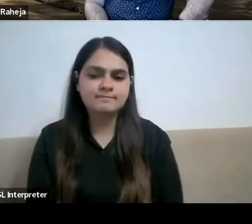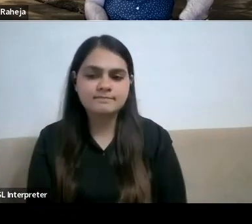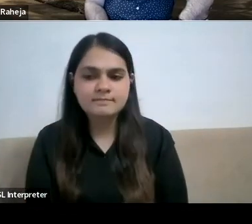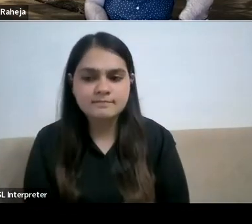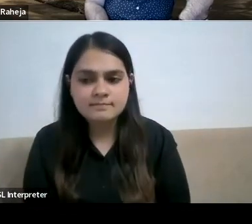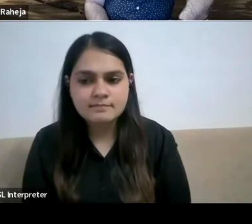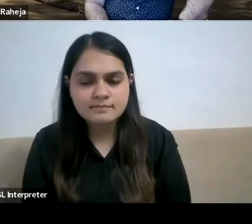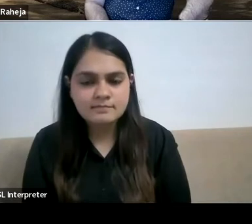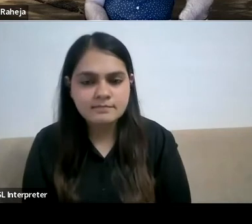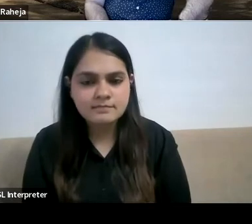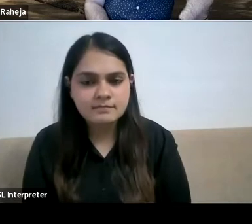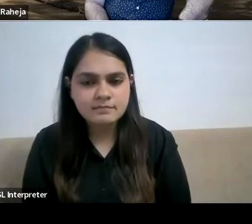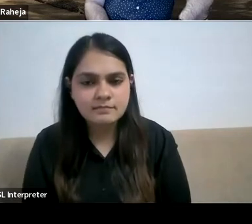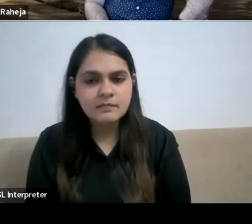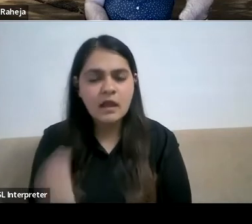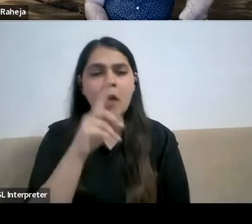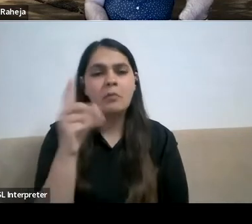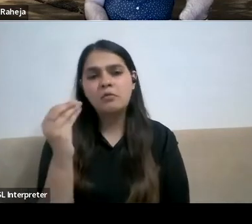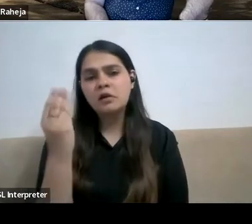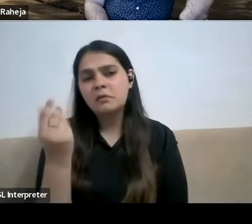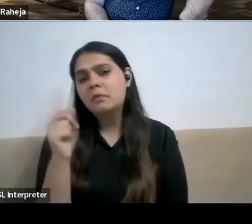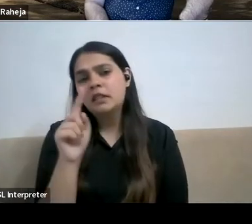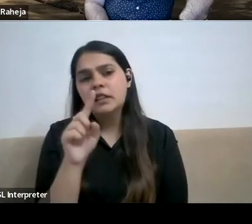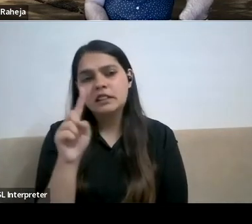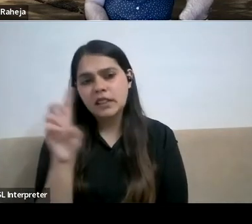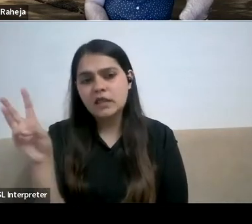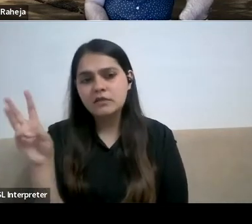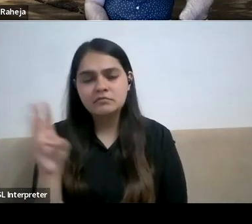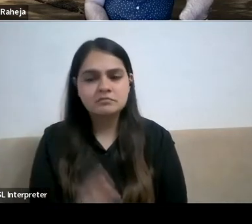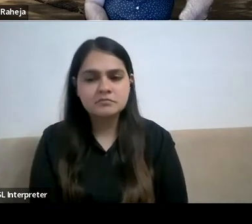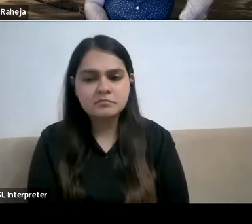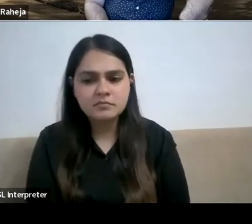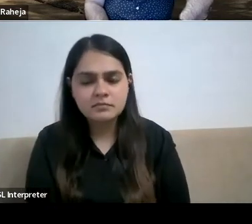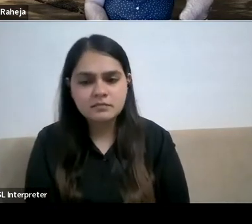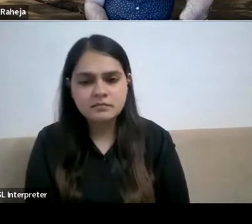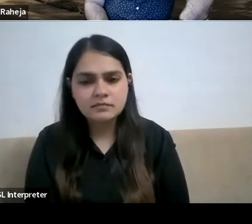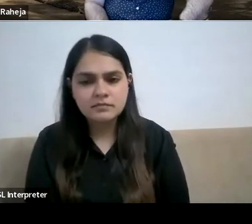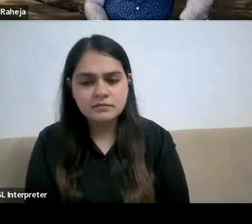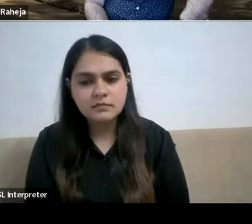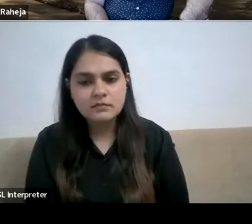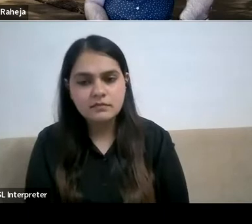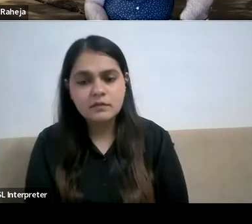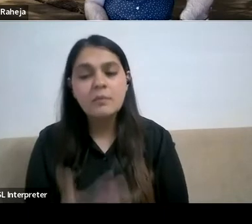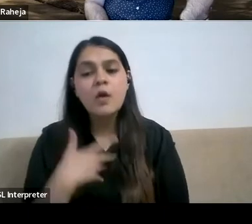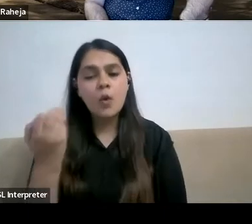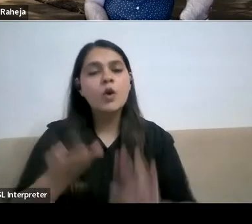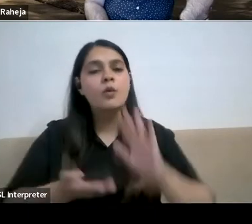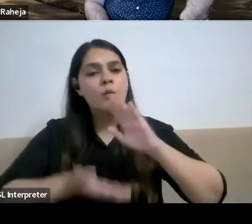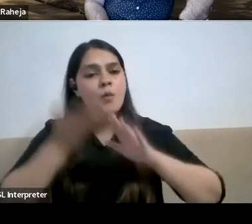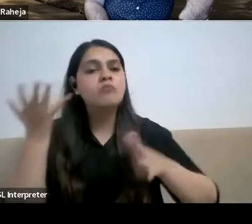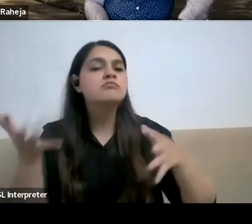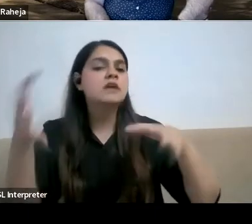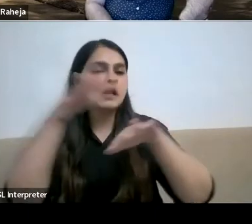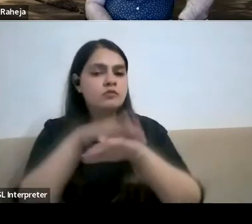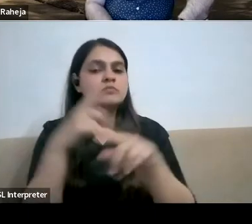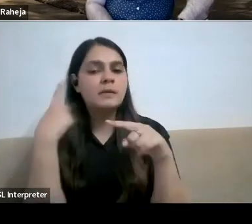We have about 13 of them. And so make that more inclusive. And of course,